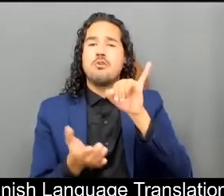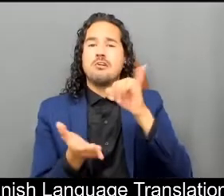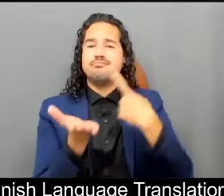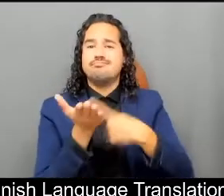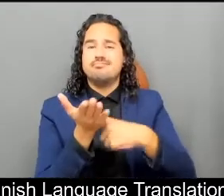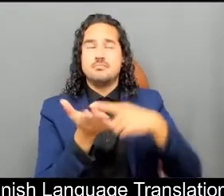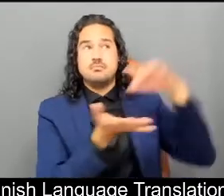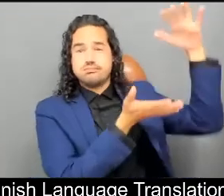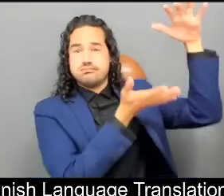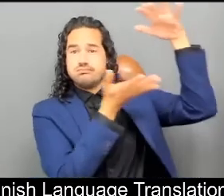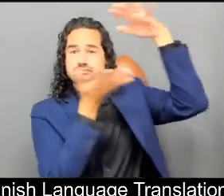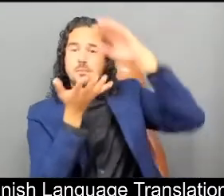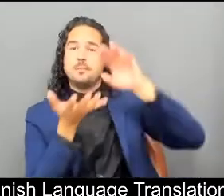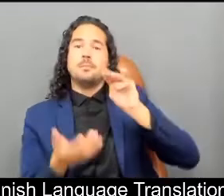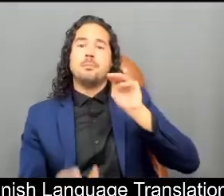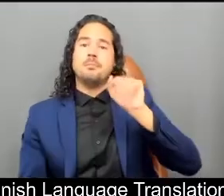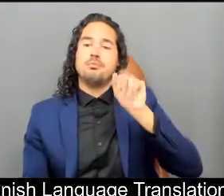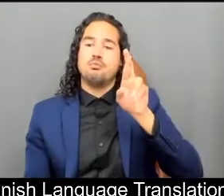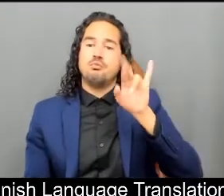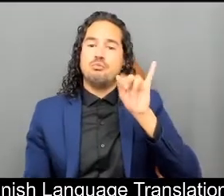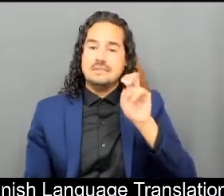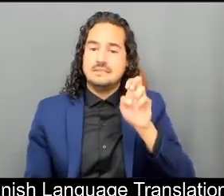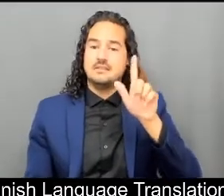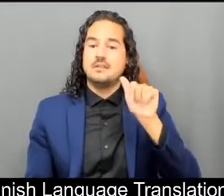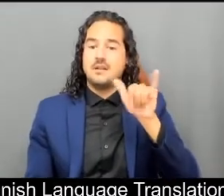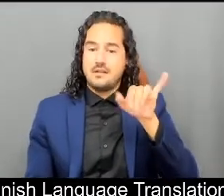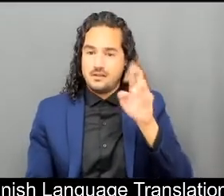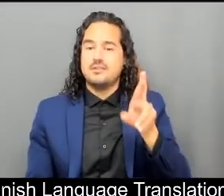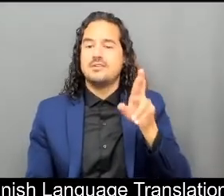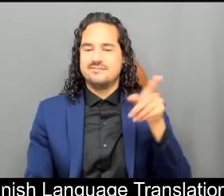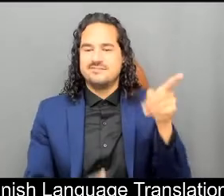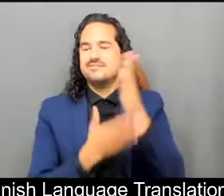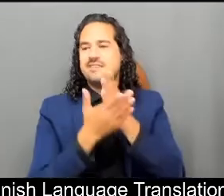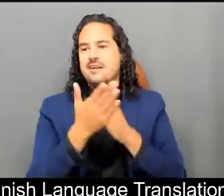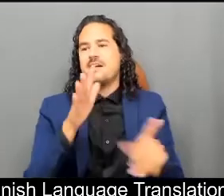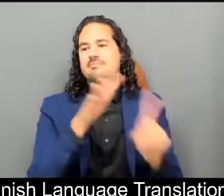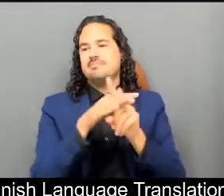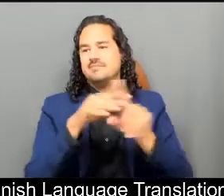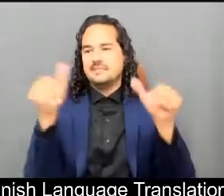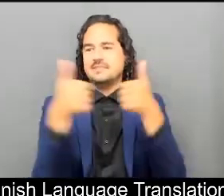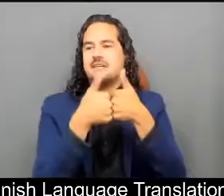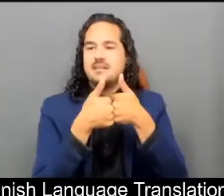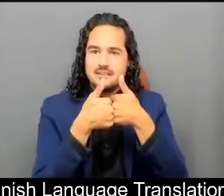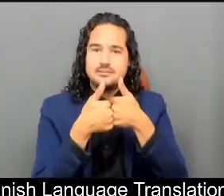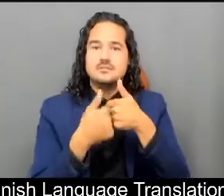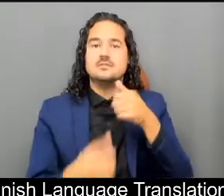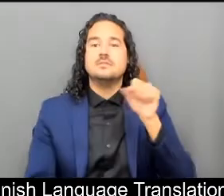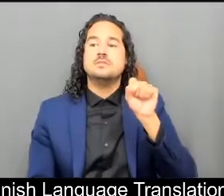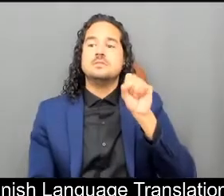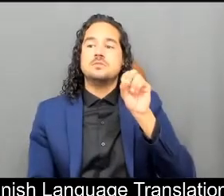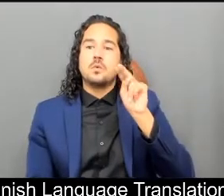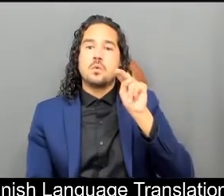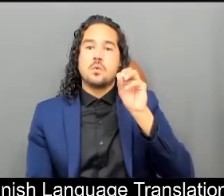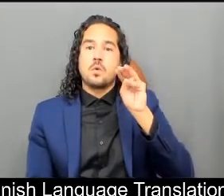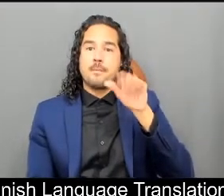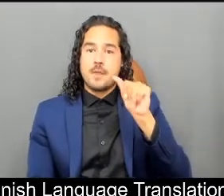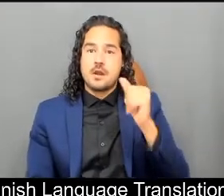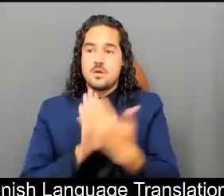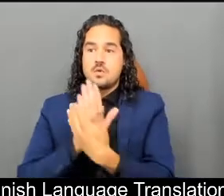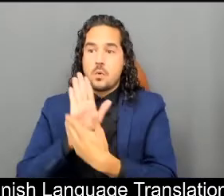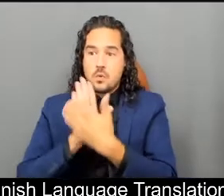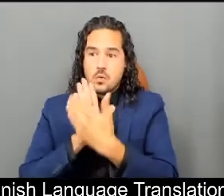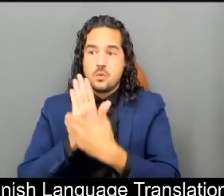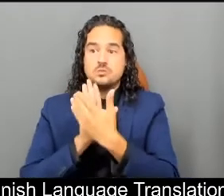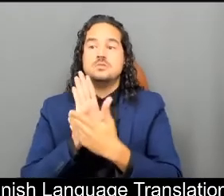at the coast fire up on the north coast in Sonoma County, they're experiencing similar things. I've talked to our firefighters. They're in Santa Cruz area.